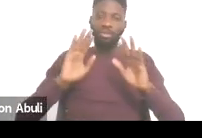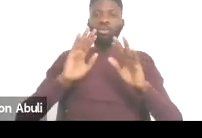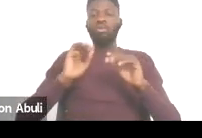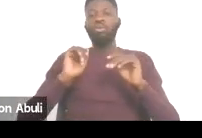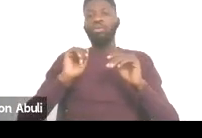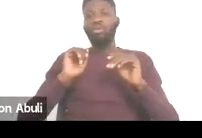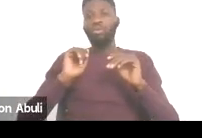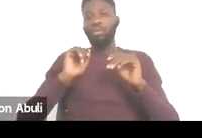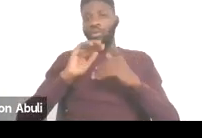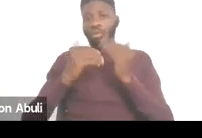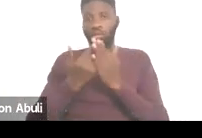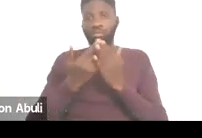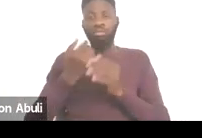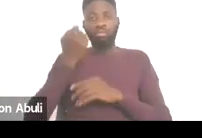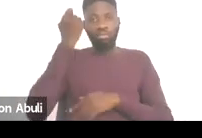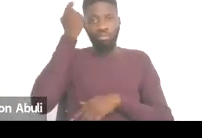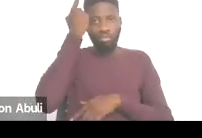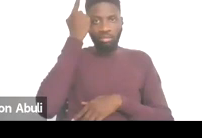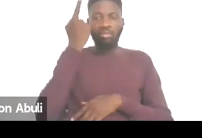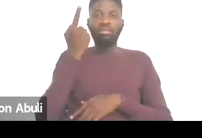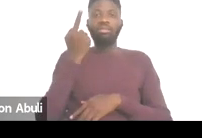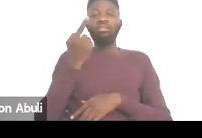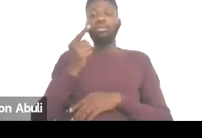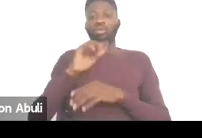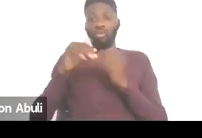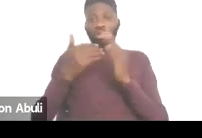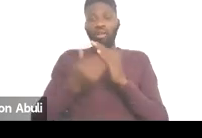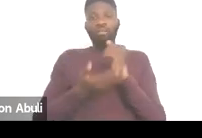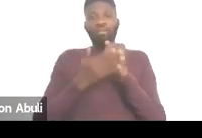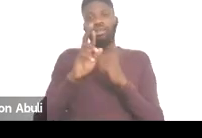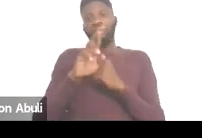we all understand that all those form part of your reference checks. Yeah.